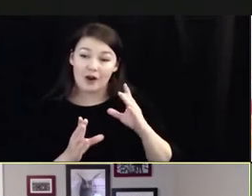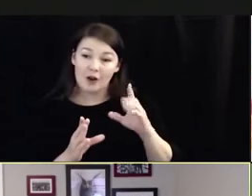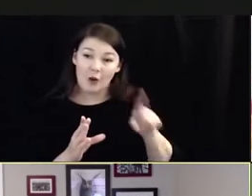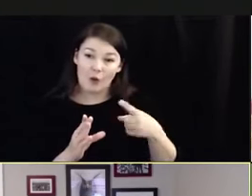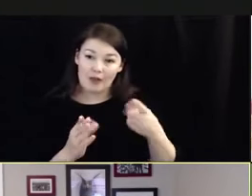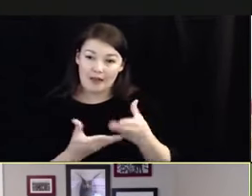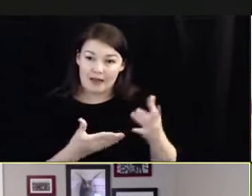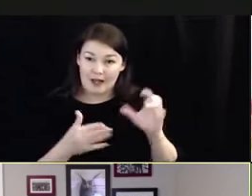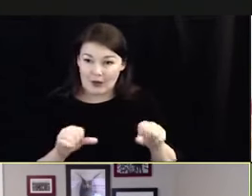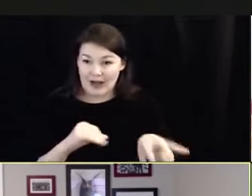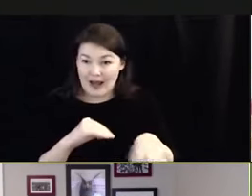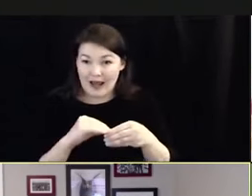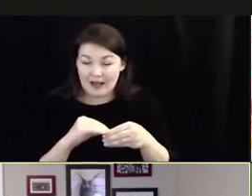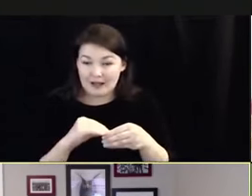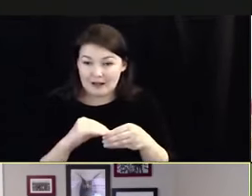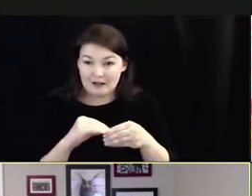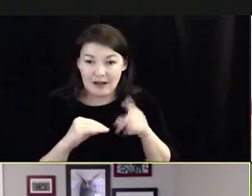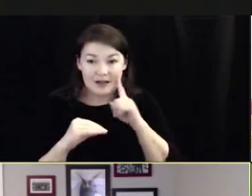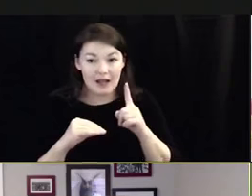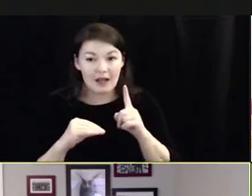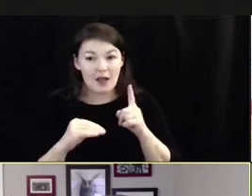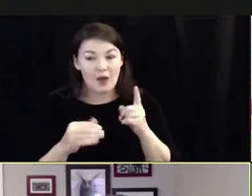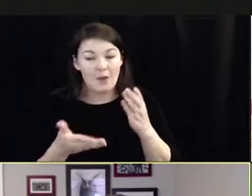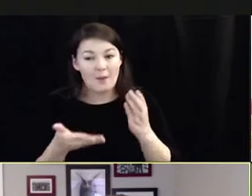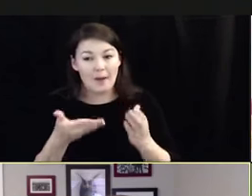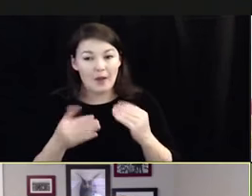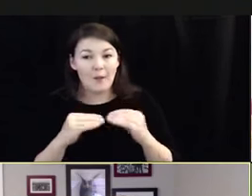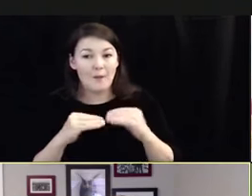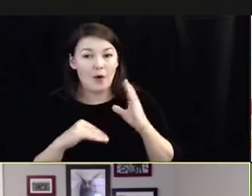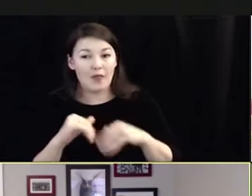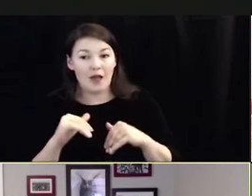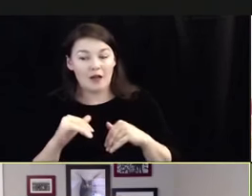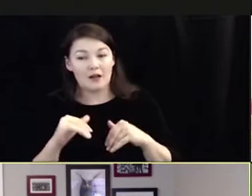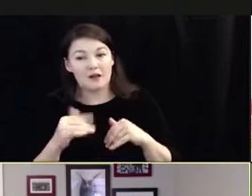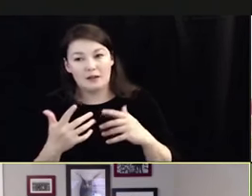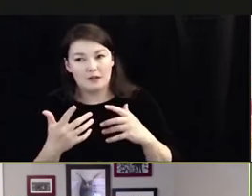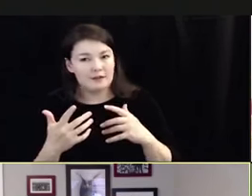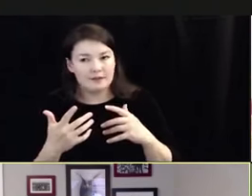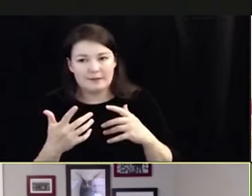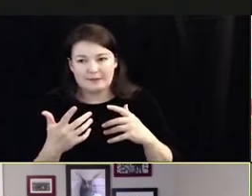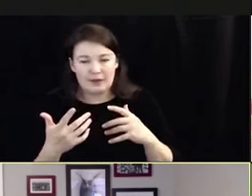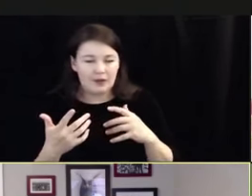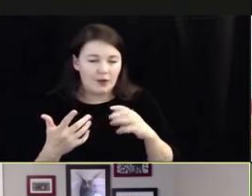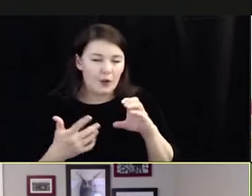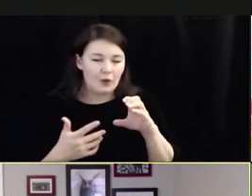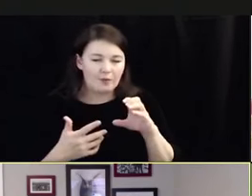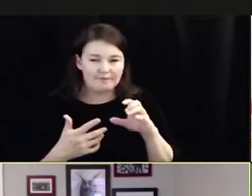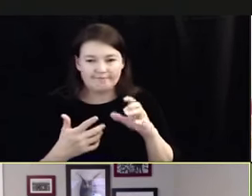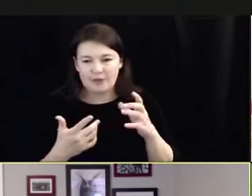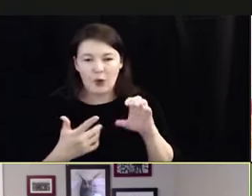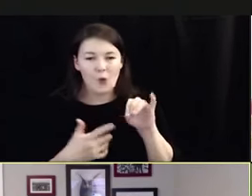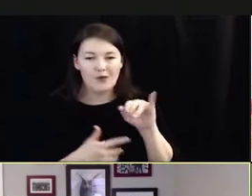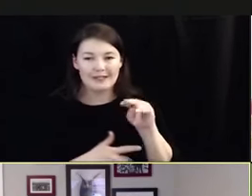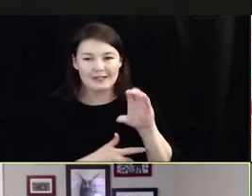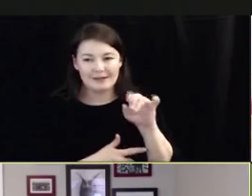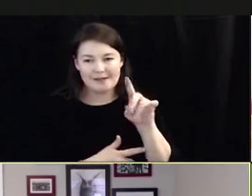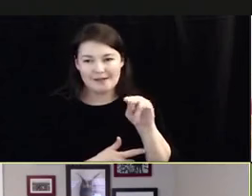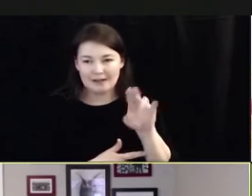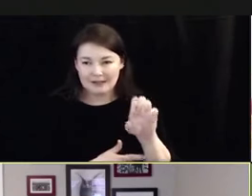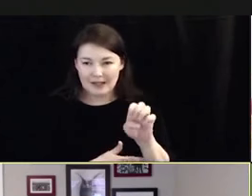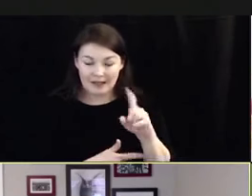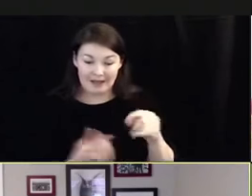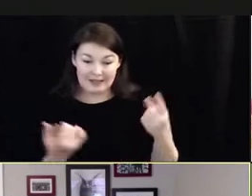that, I think it's probably more than a coincidence that this is the exact time we saw an increase last year. This increase did